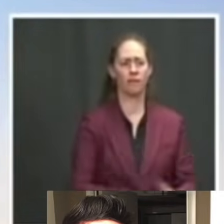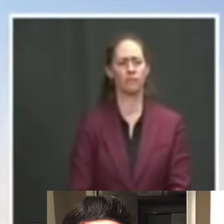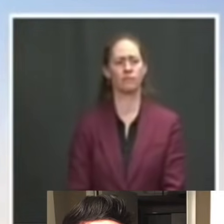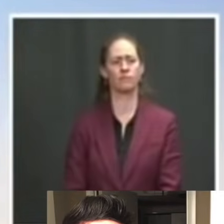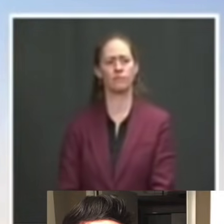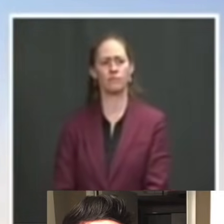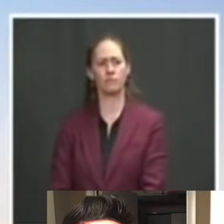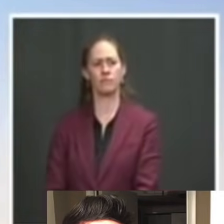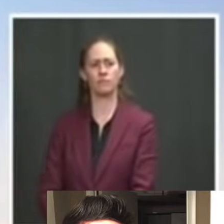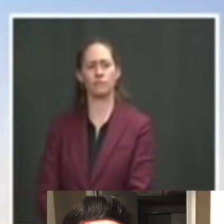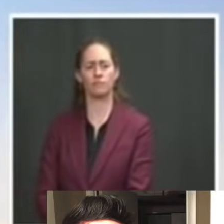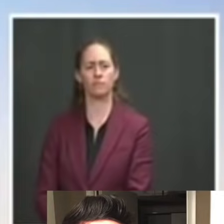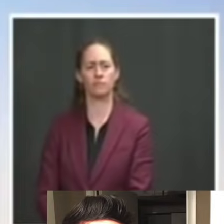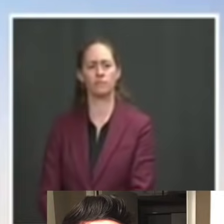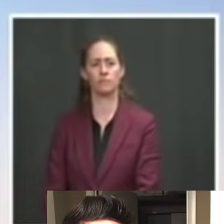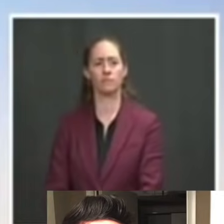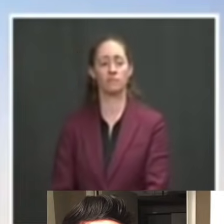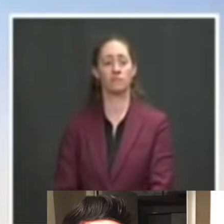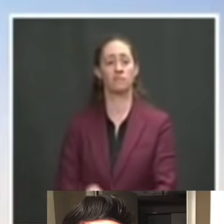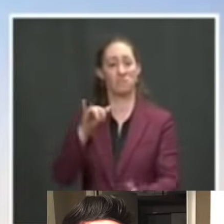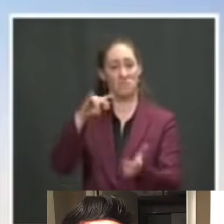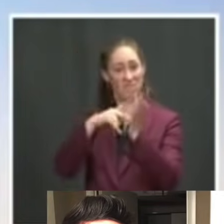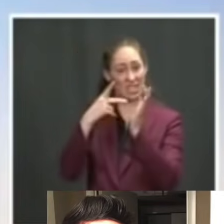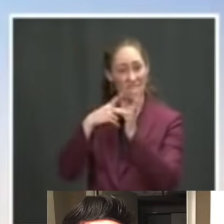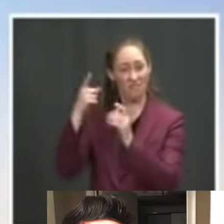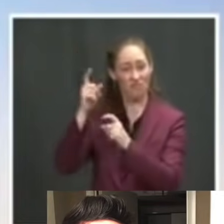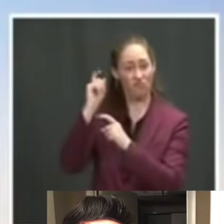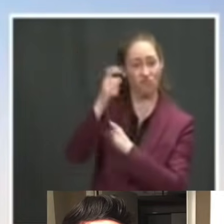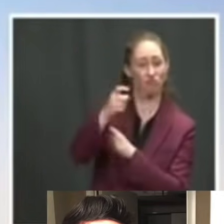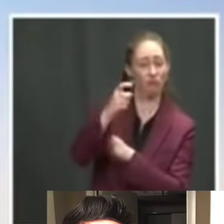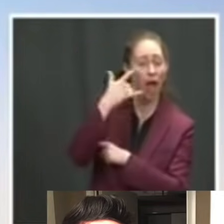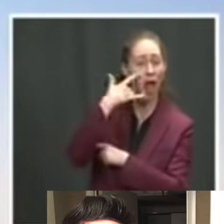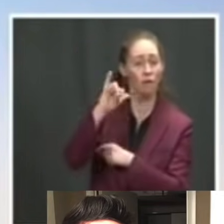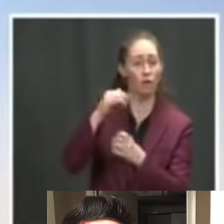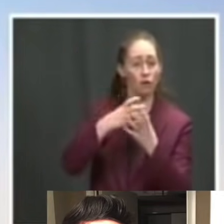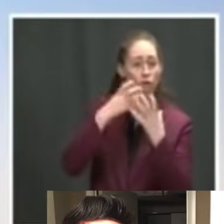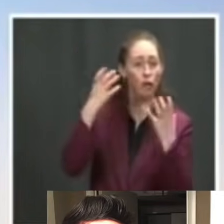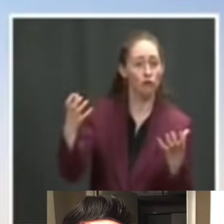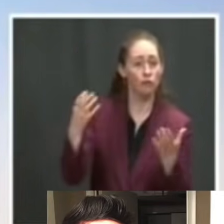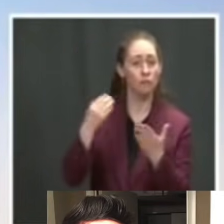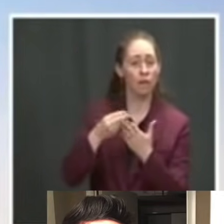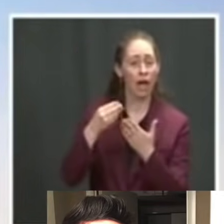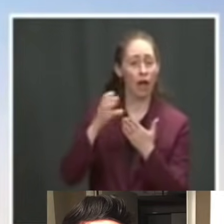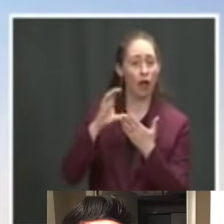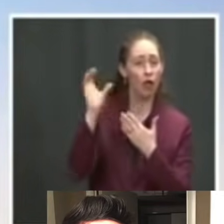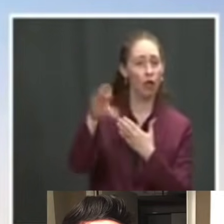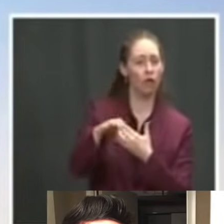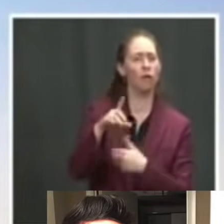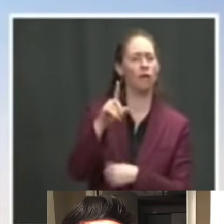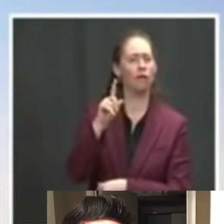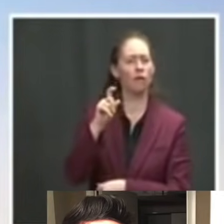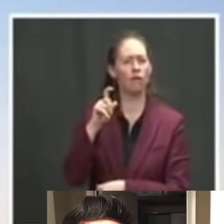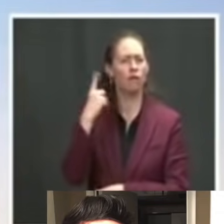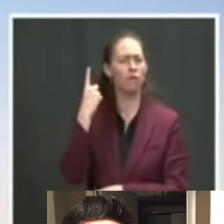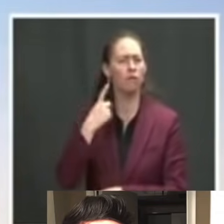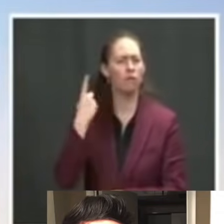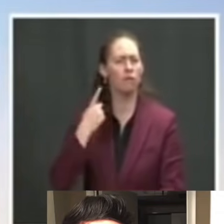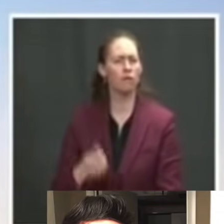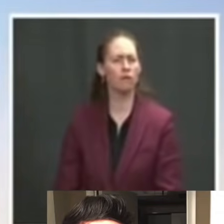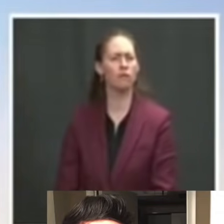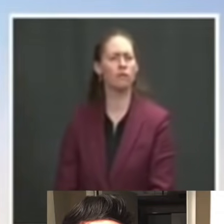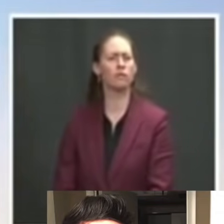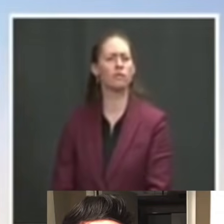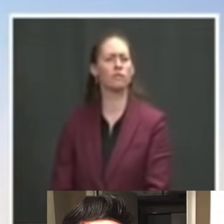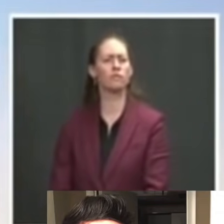than you anticipated, should that raise any questions for critics of how much money the president wants to spend on the upcoming proposals, including